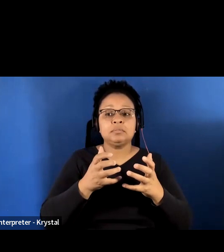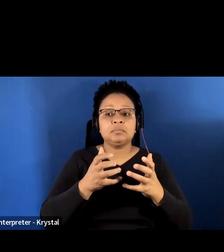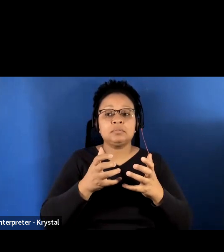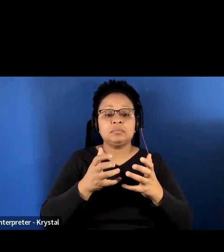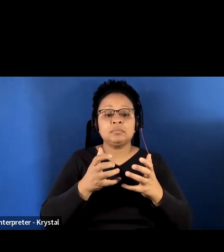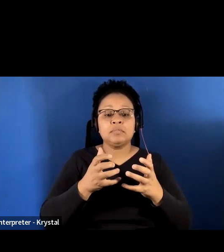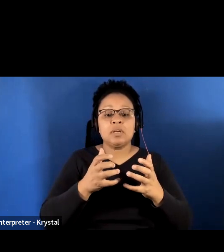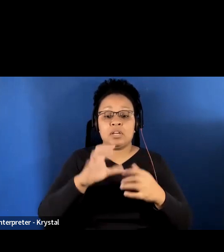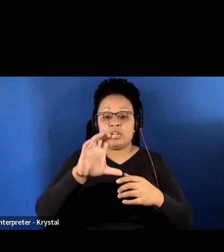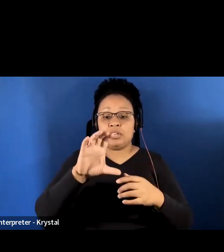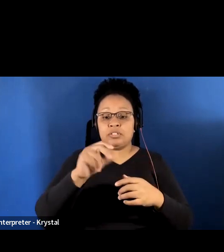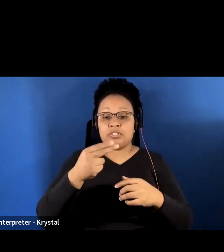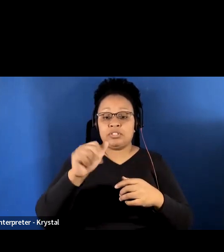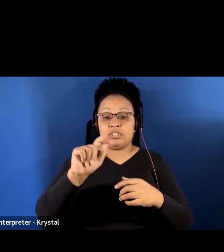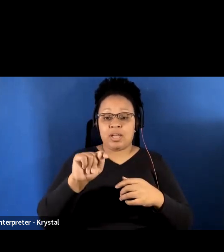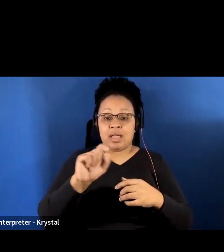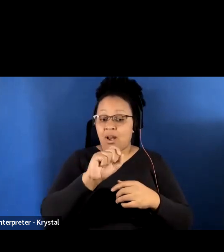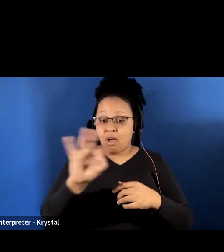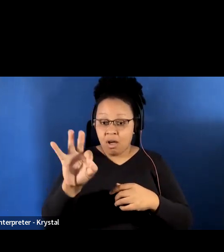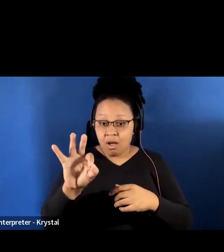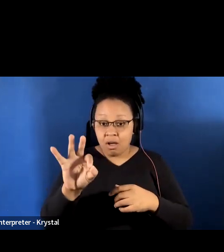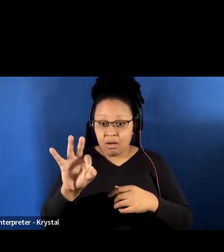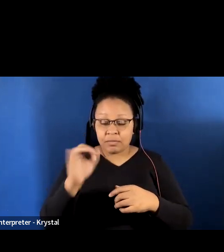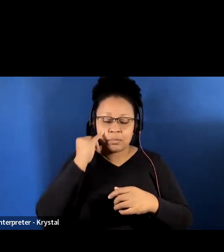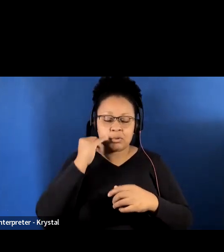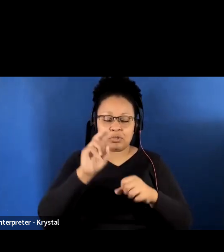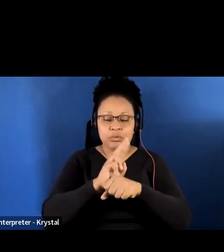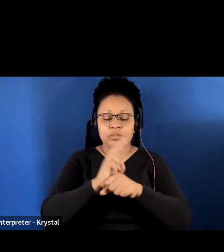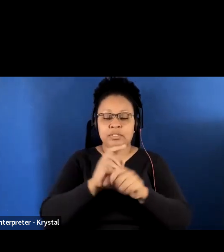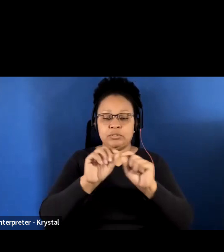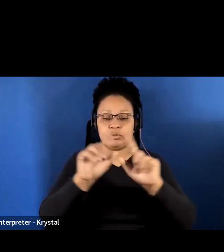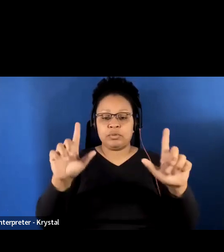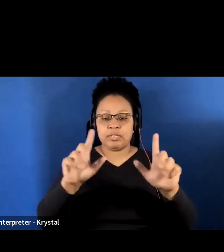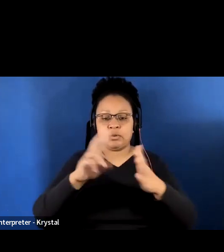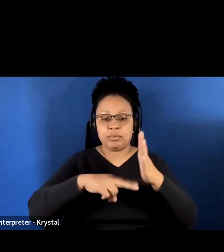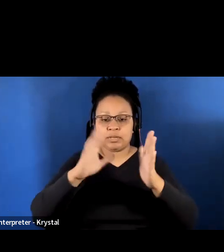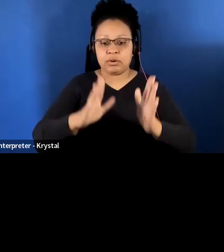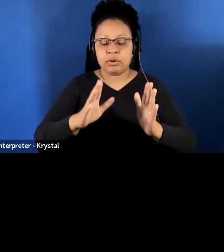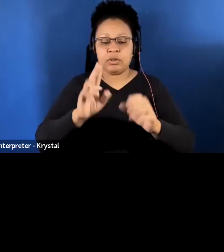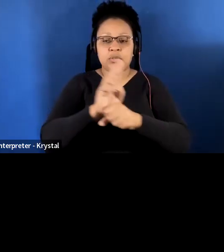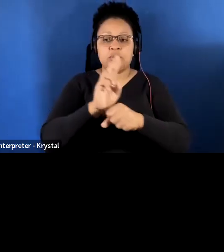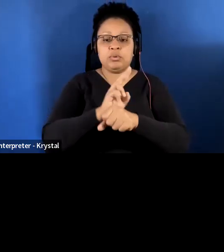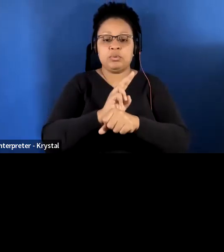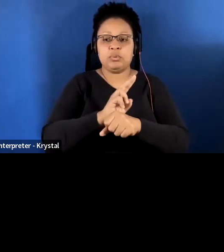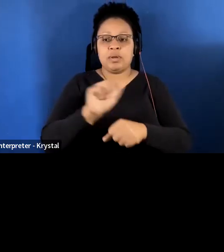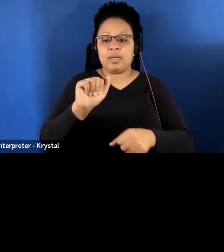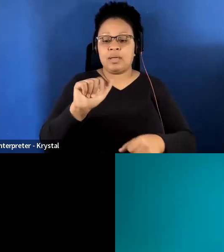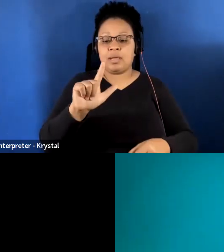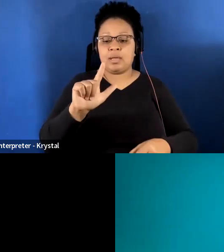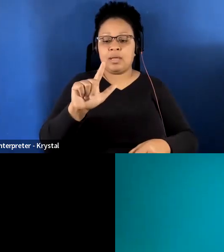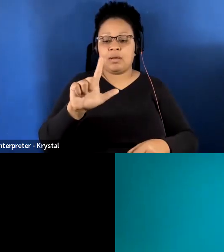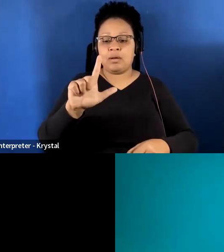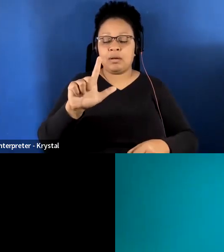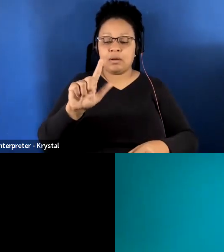the chat feature off, if you are using screen reader, you can do that using Alt capital